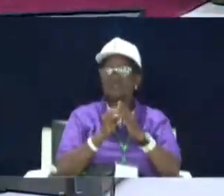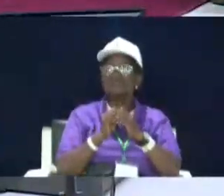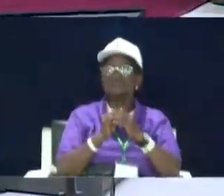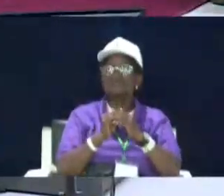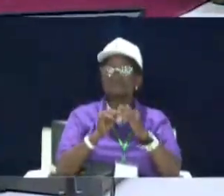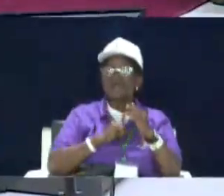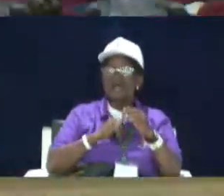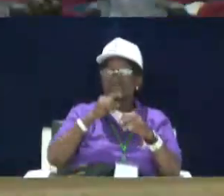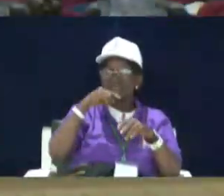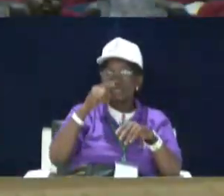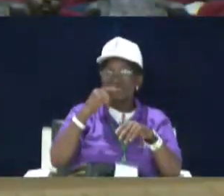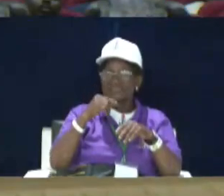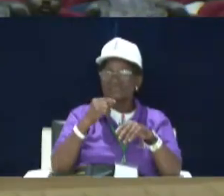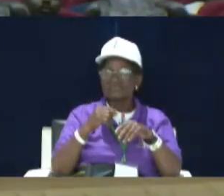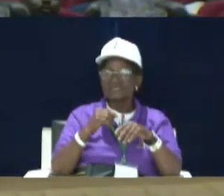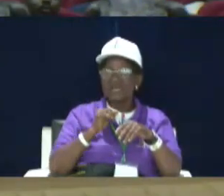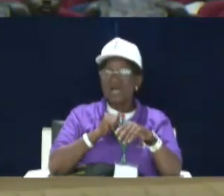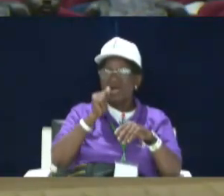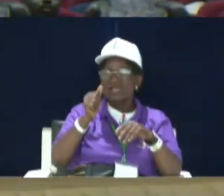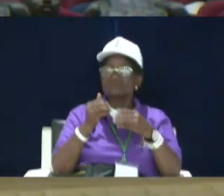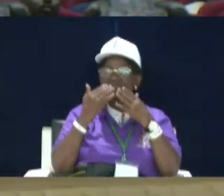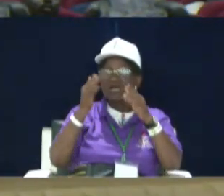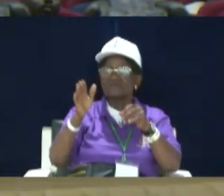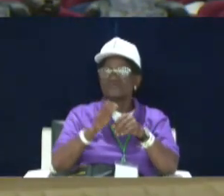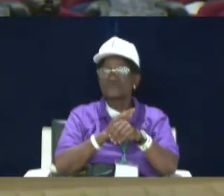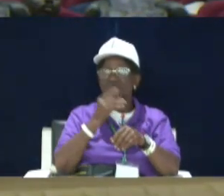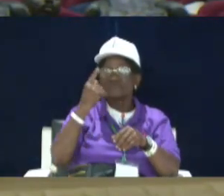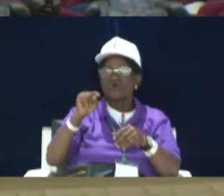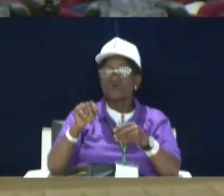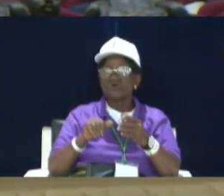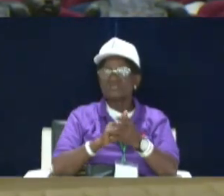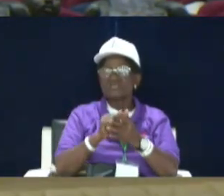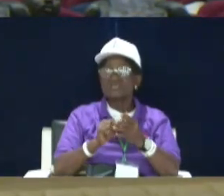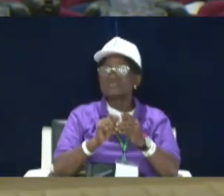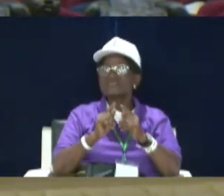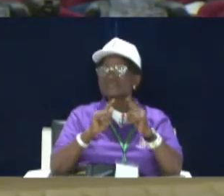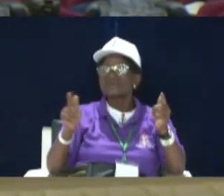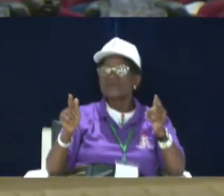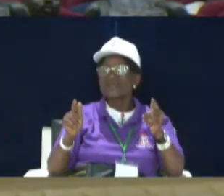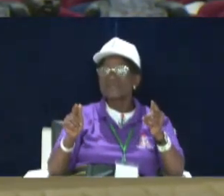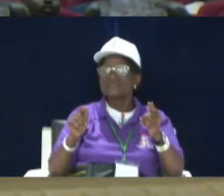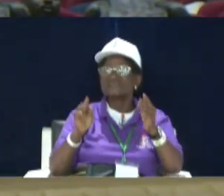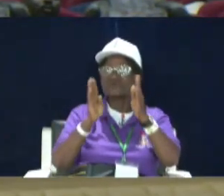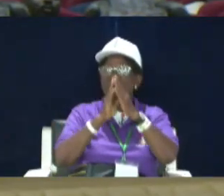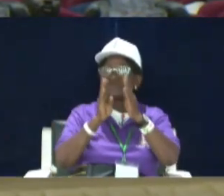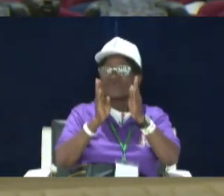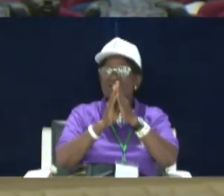I said, I'm grateful for this tremendous convention.